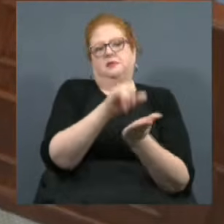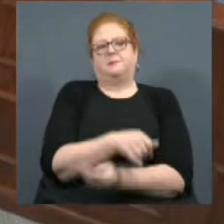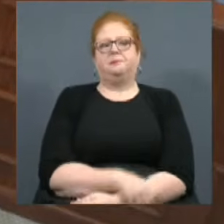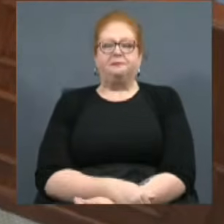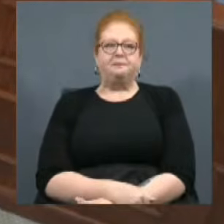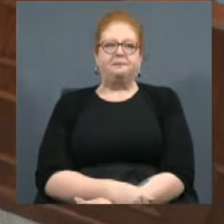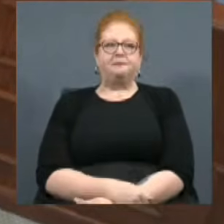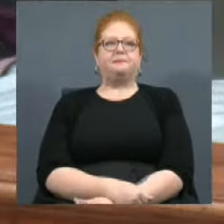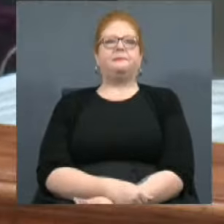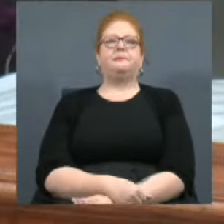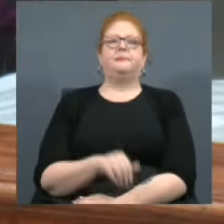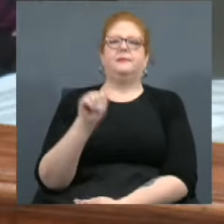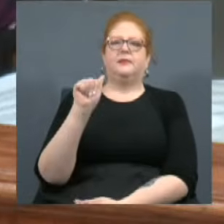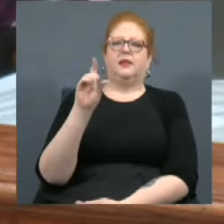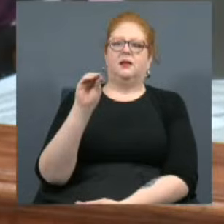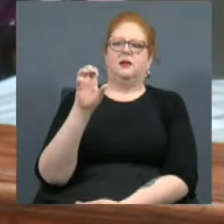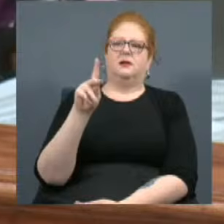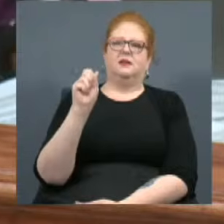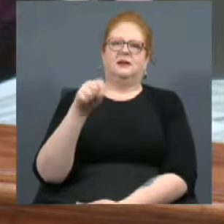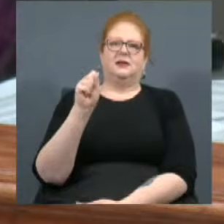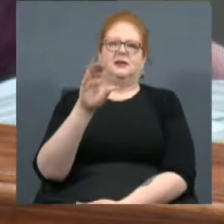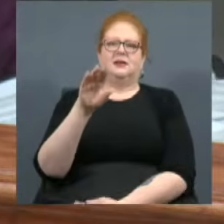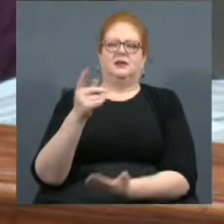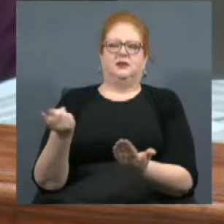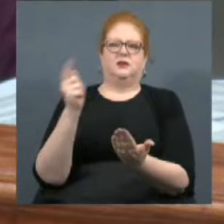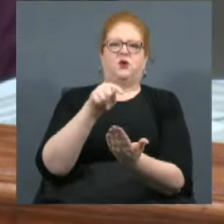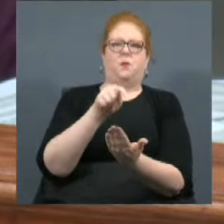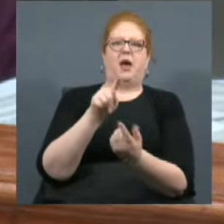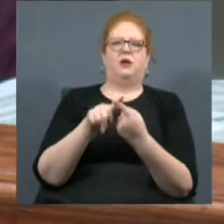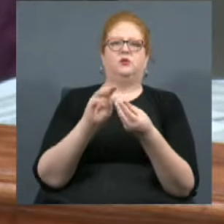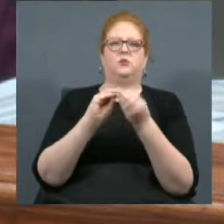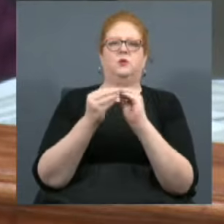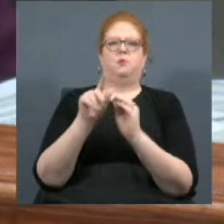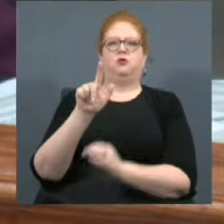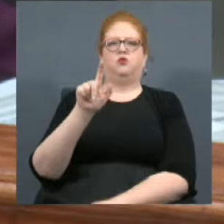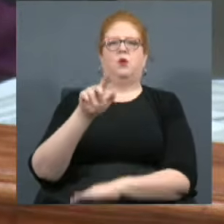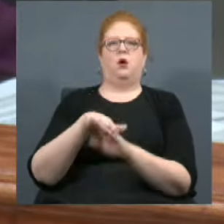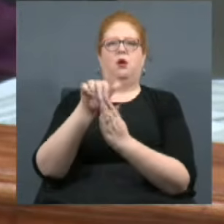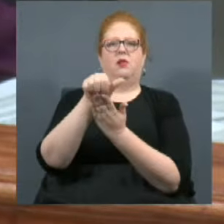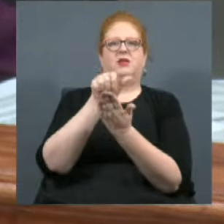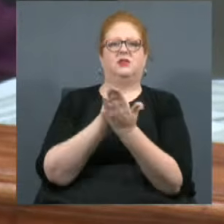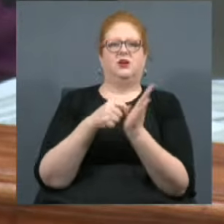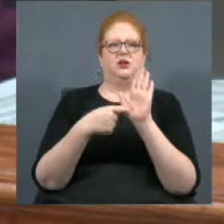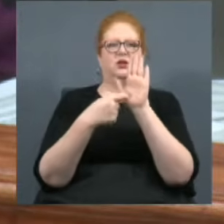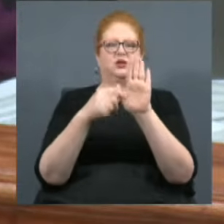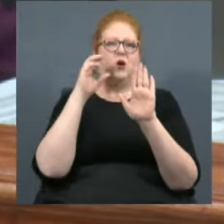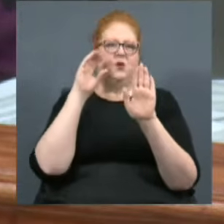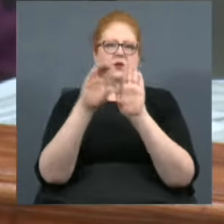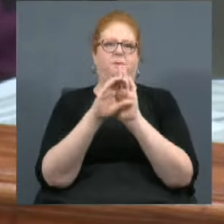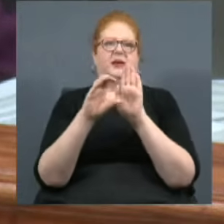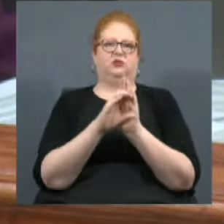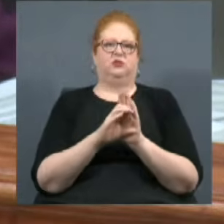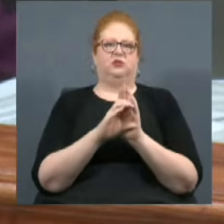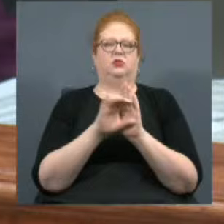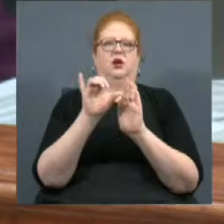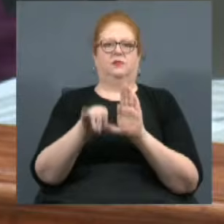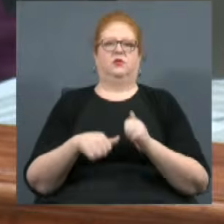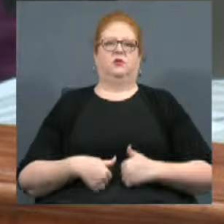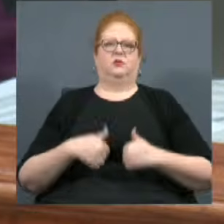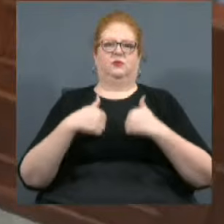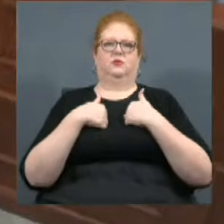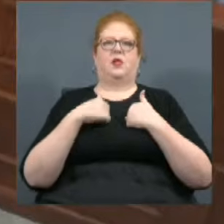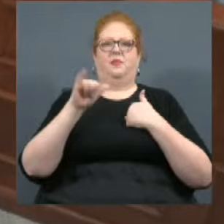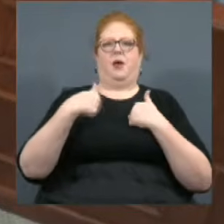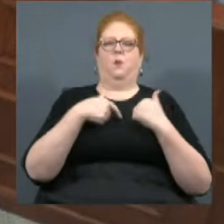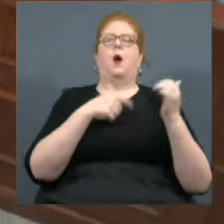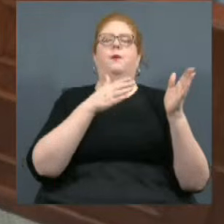Director Adcock? Yes, can we go back to the agenda on item 21 and show the pictures of these residences we're going to